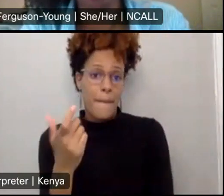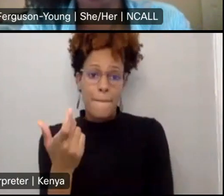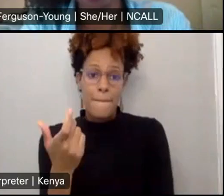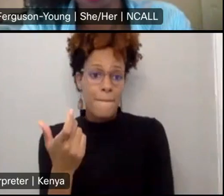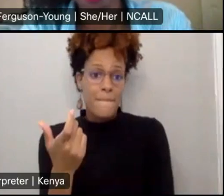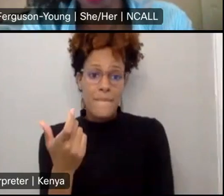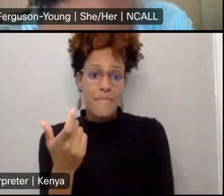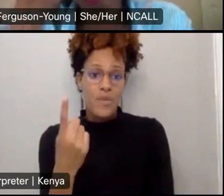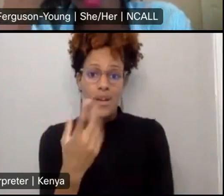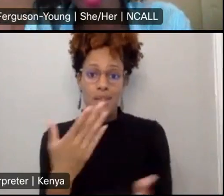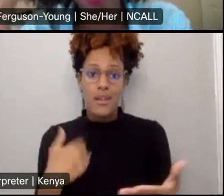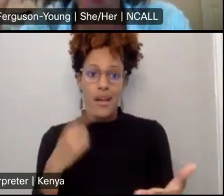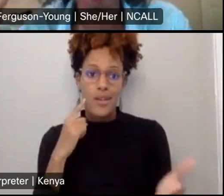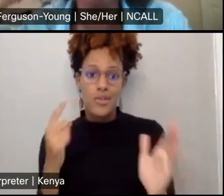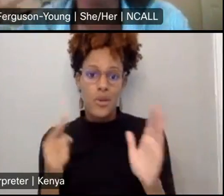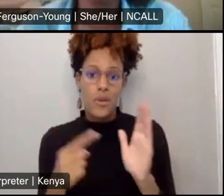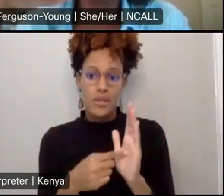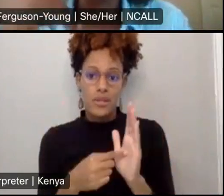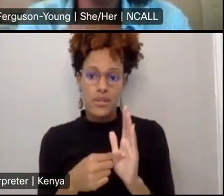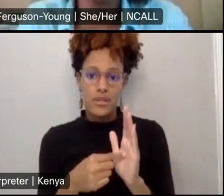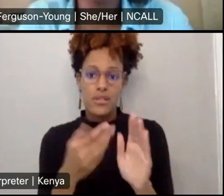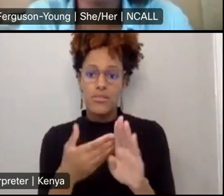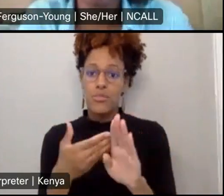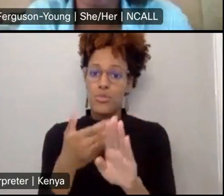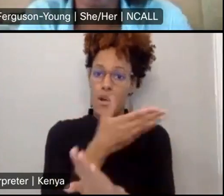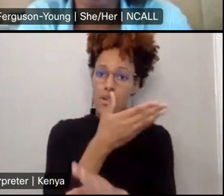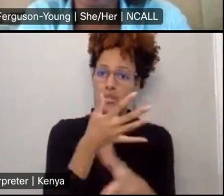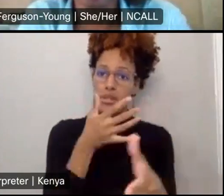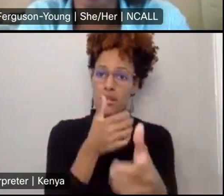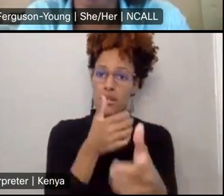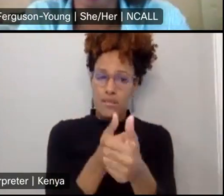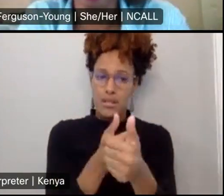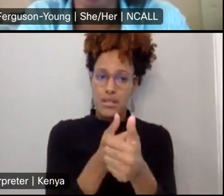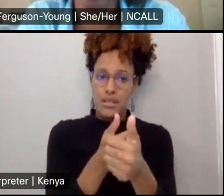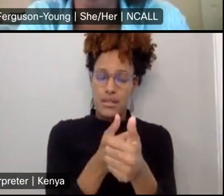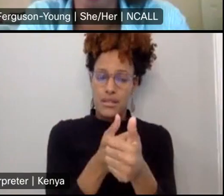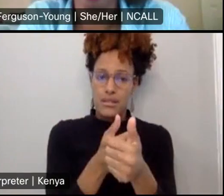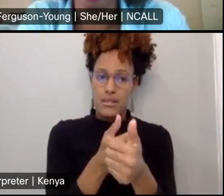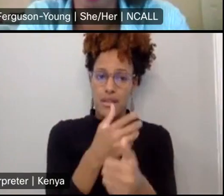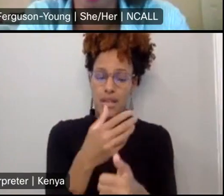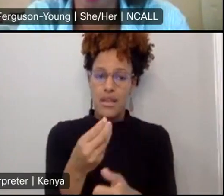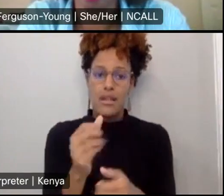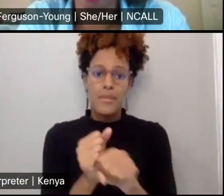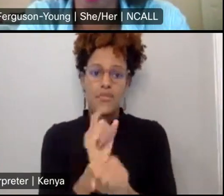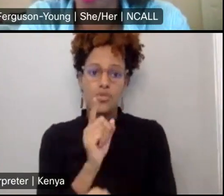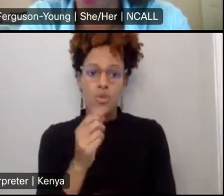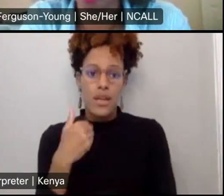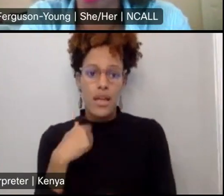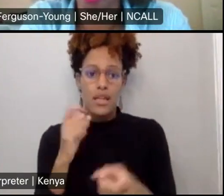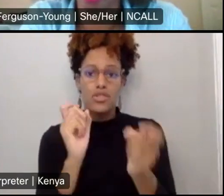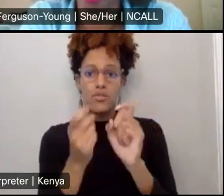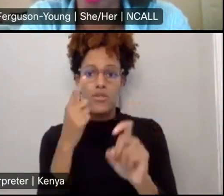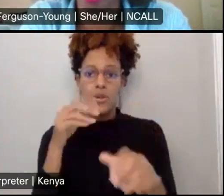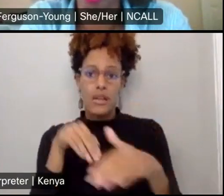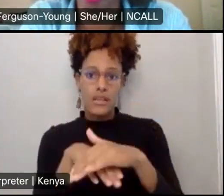one thing I was noticing was prior to these updates and, making adjustments for